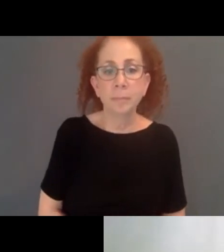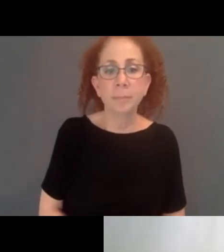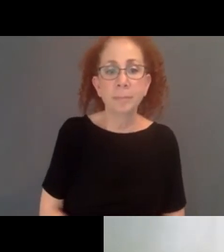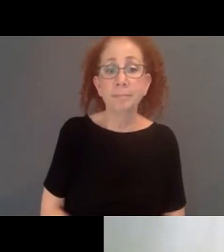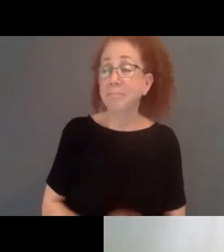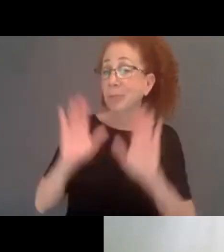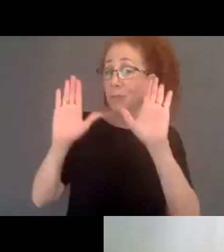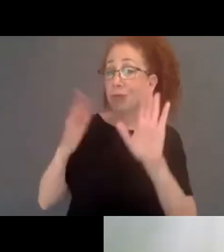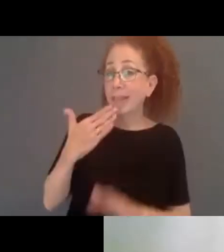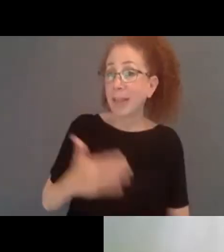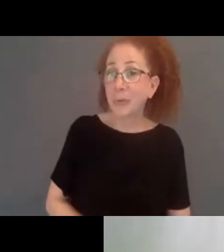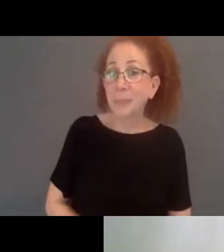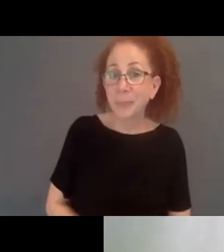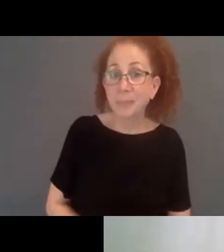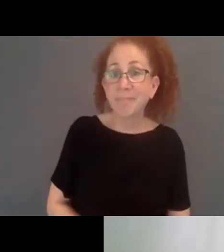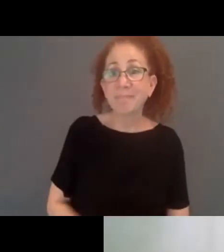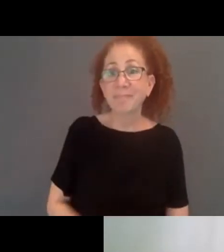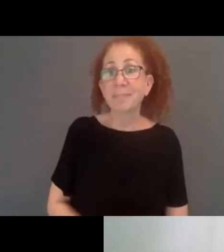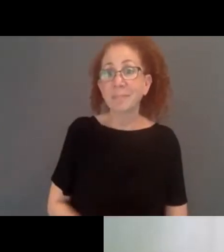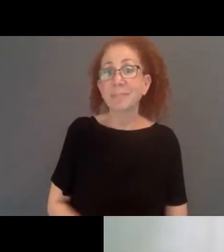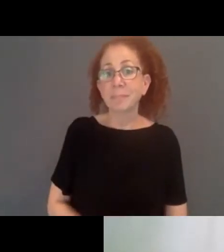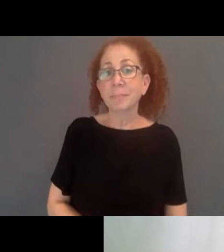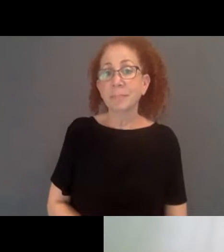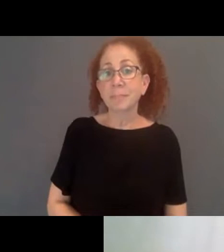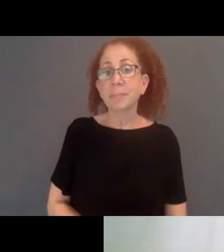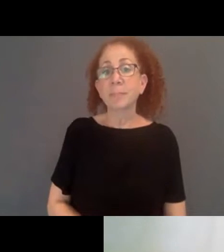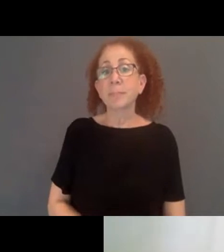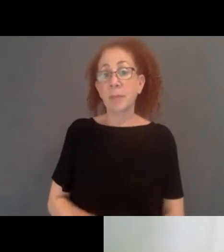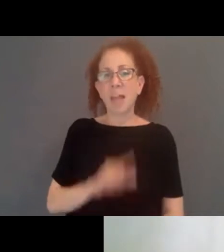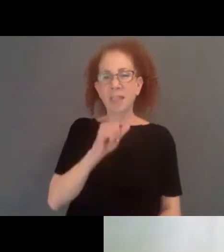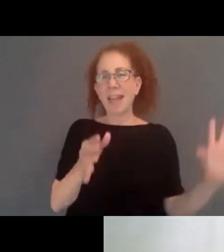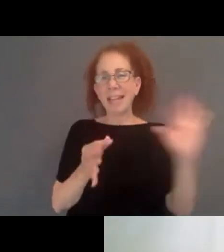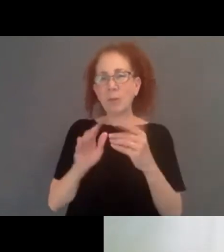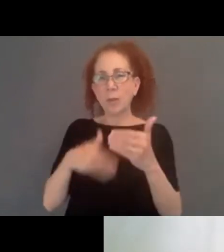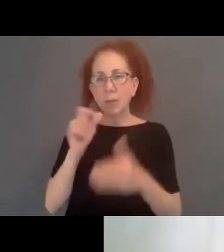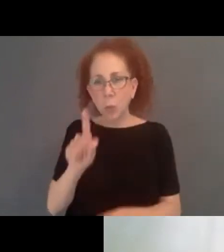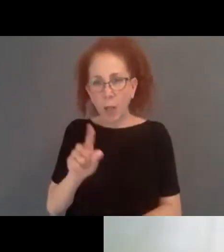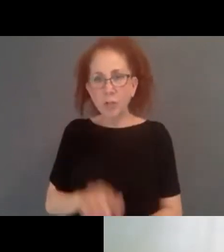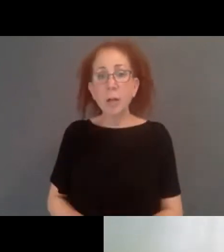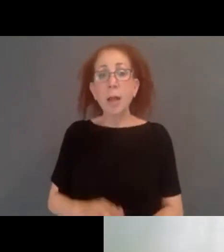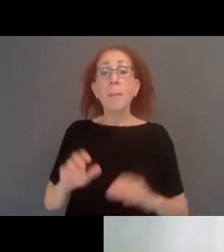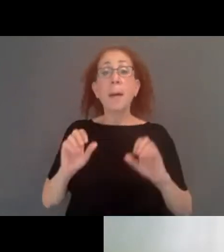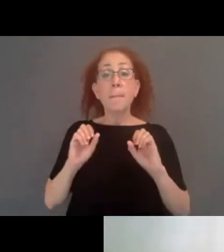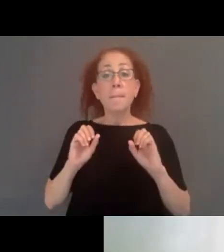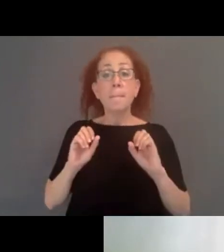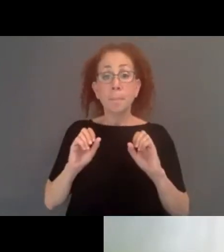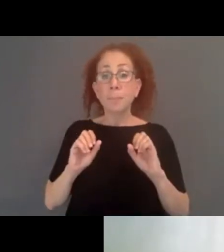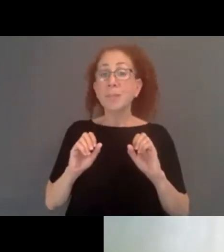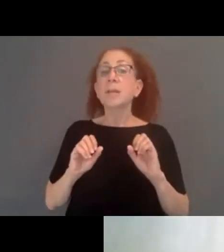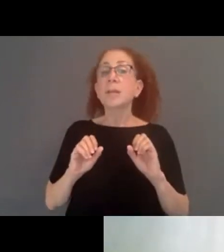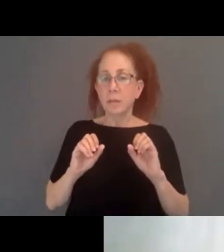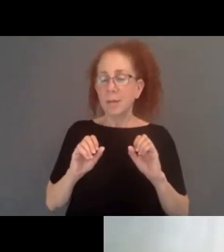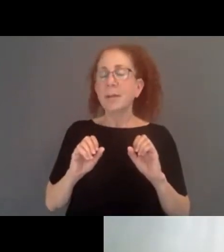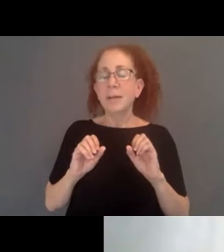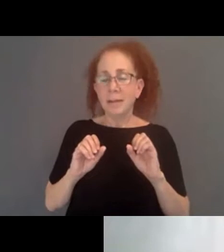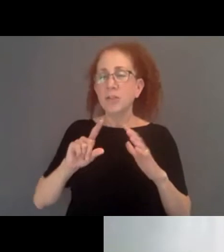Great, thanks. I think that kind of connects to this question about resuming providing daily case and death counts.